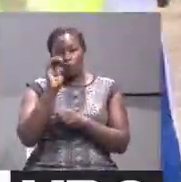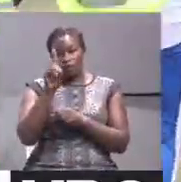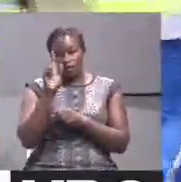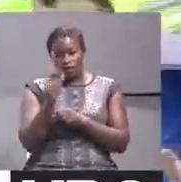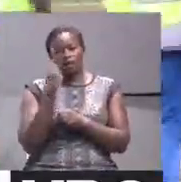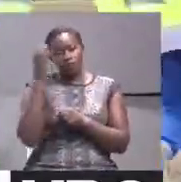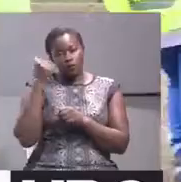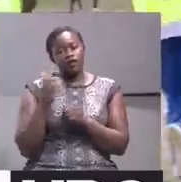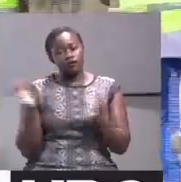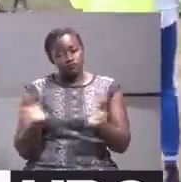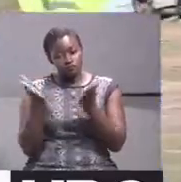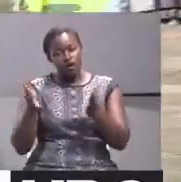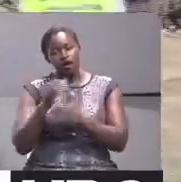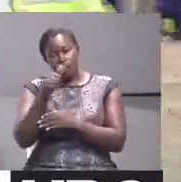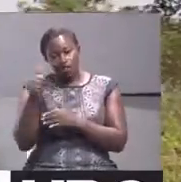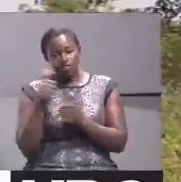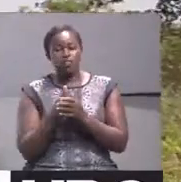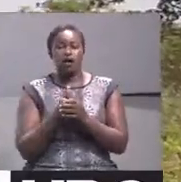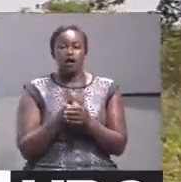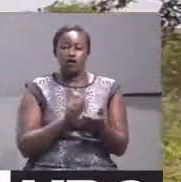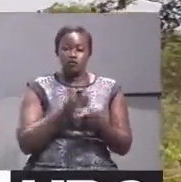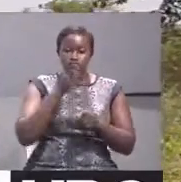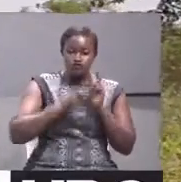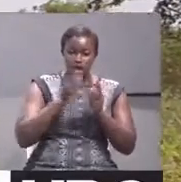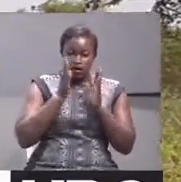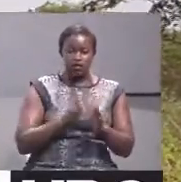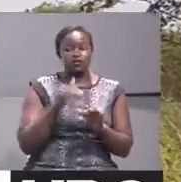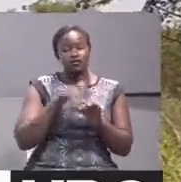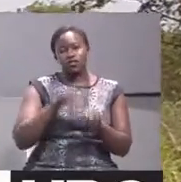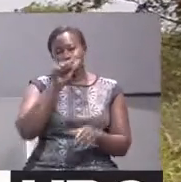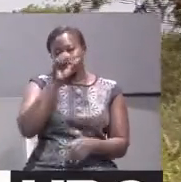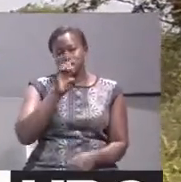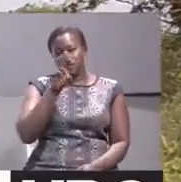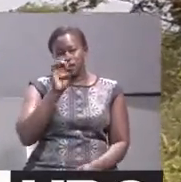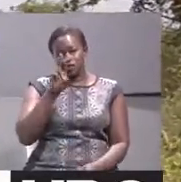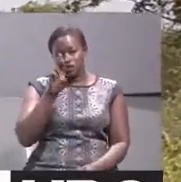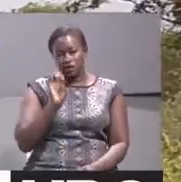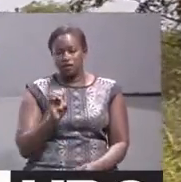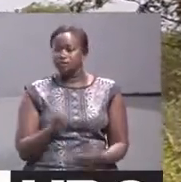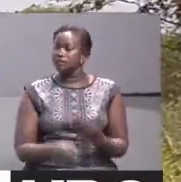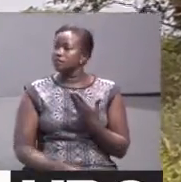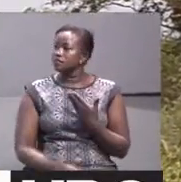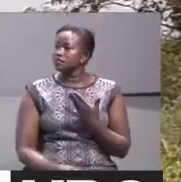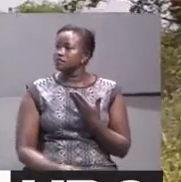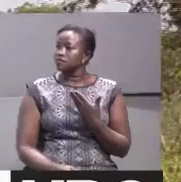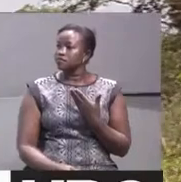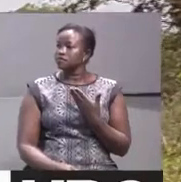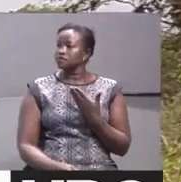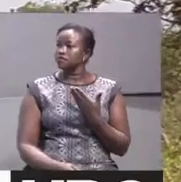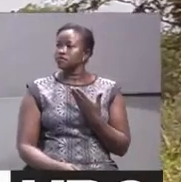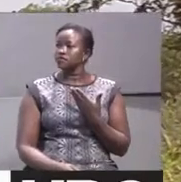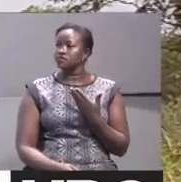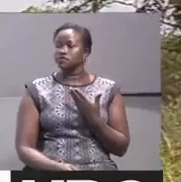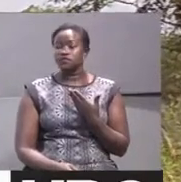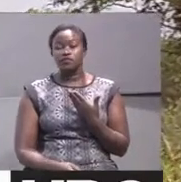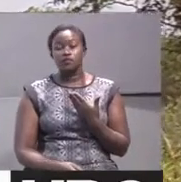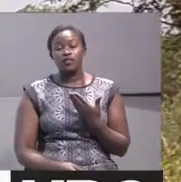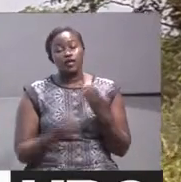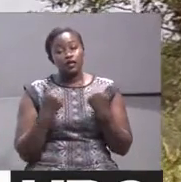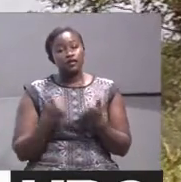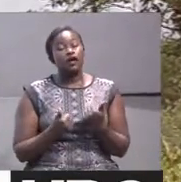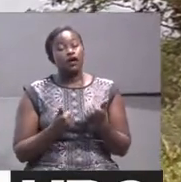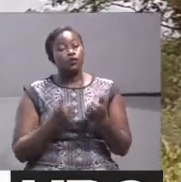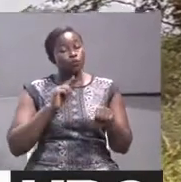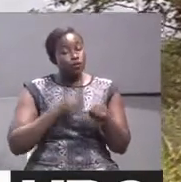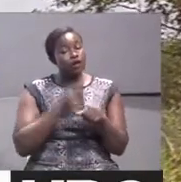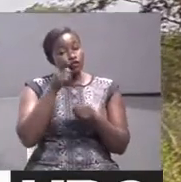other numerous athletes in Serere. To me, when you are good to other people when you are alive, your name will not